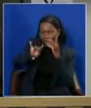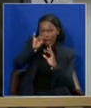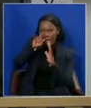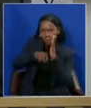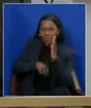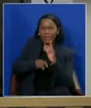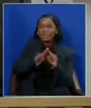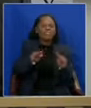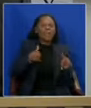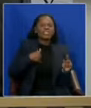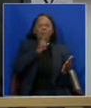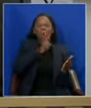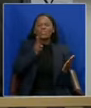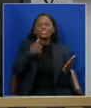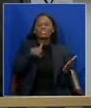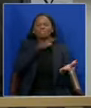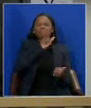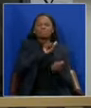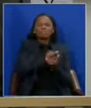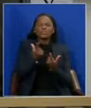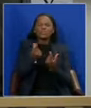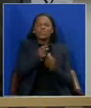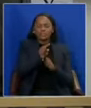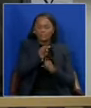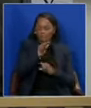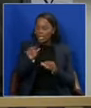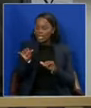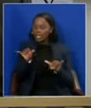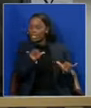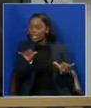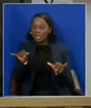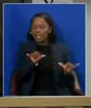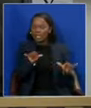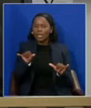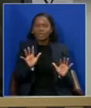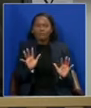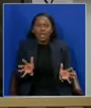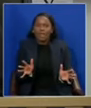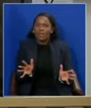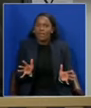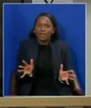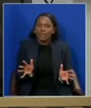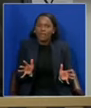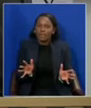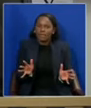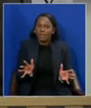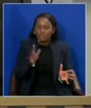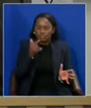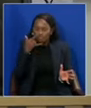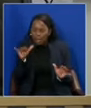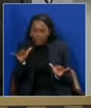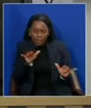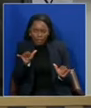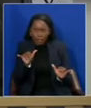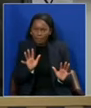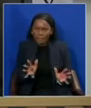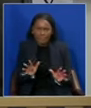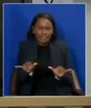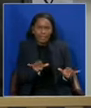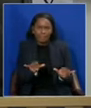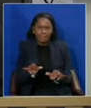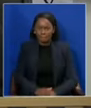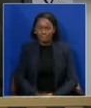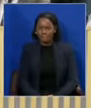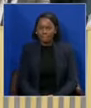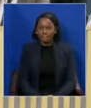the docket, whether they correspond with the system where they are captured. And then once you